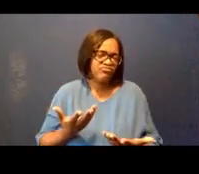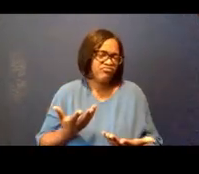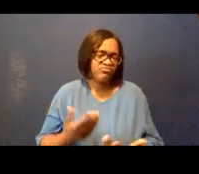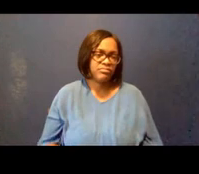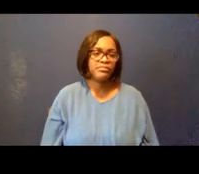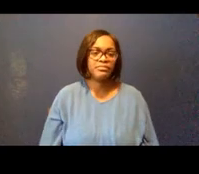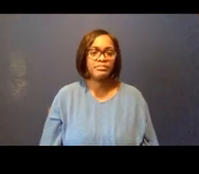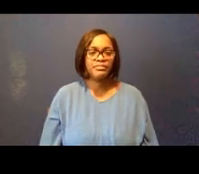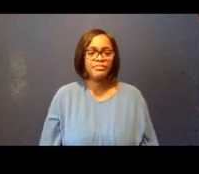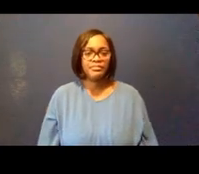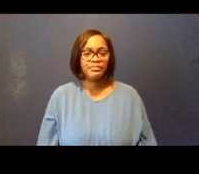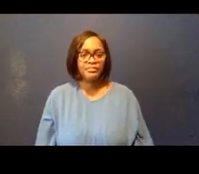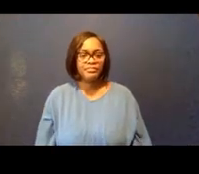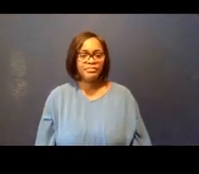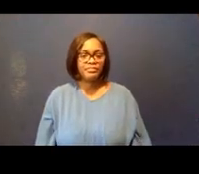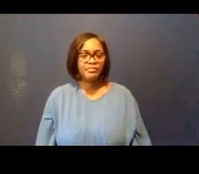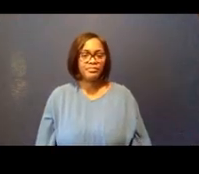attempted to